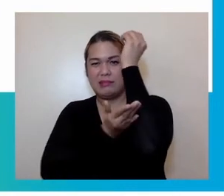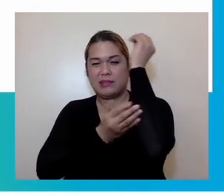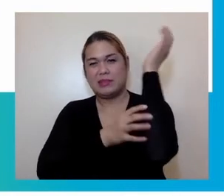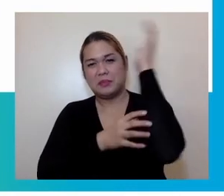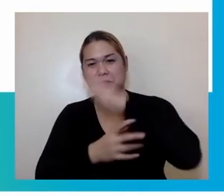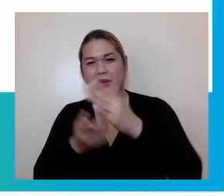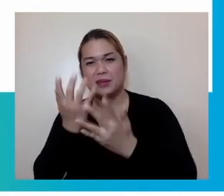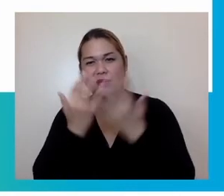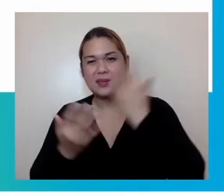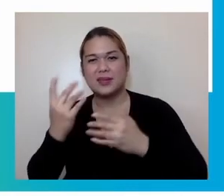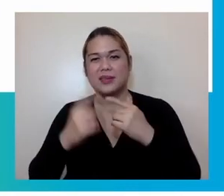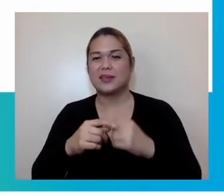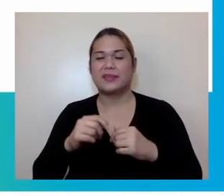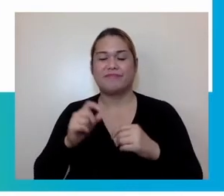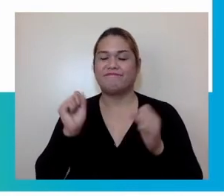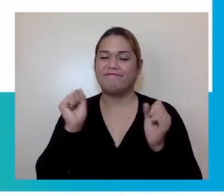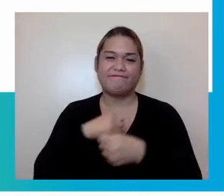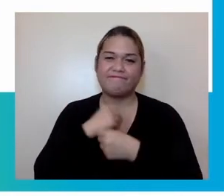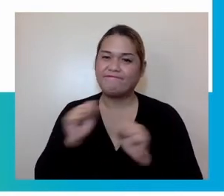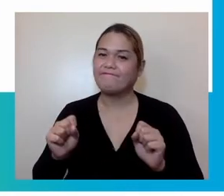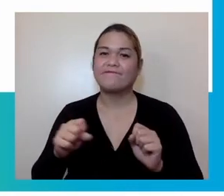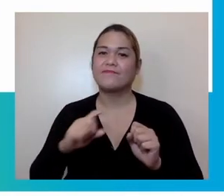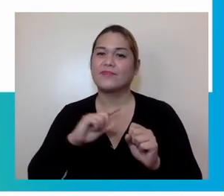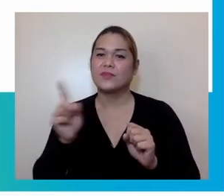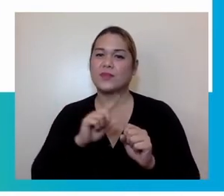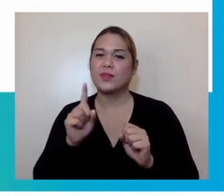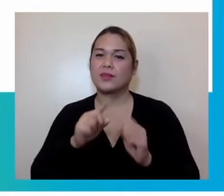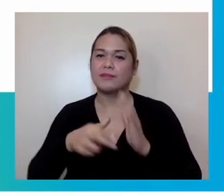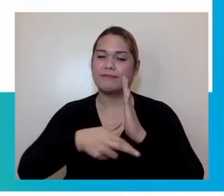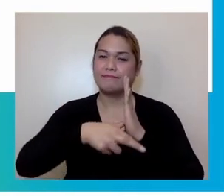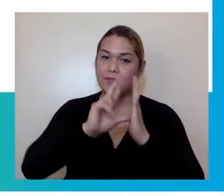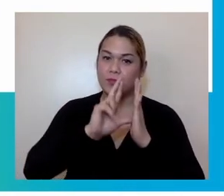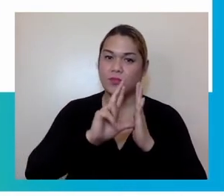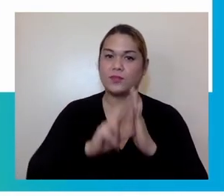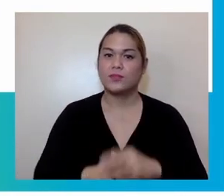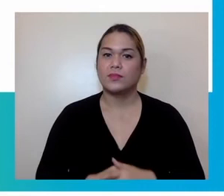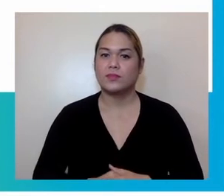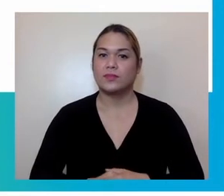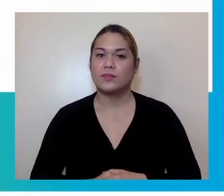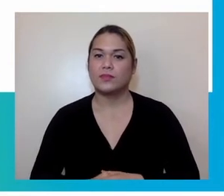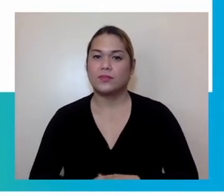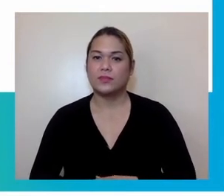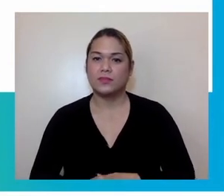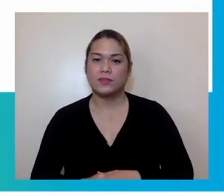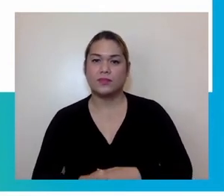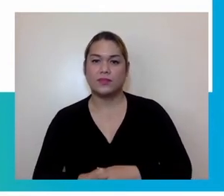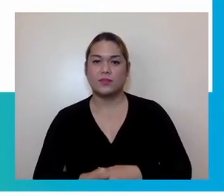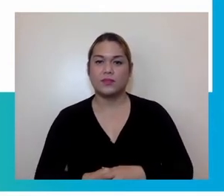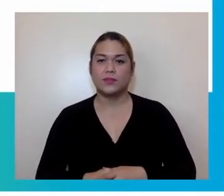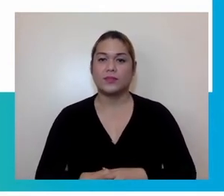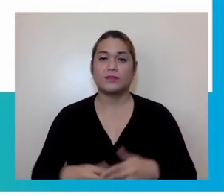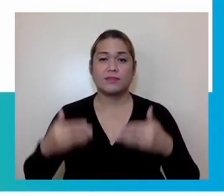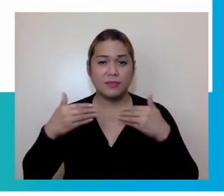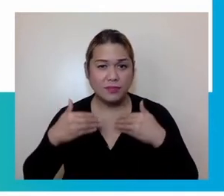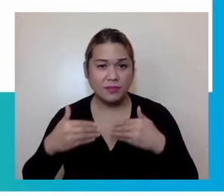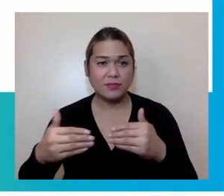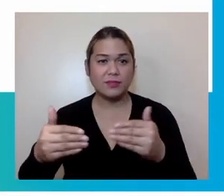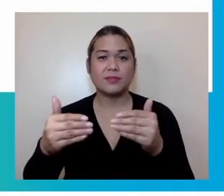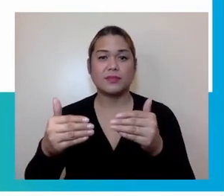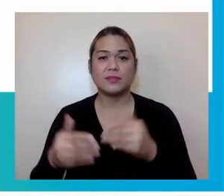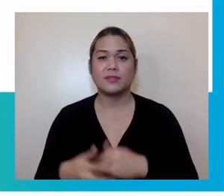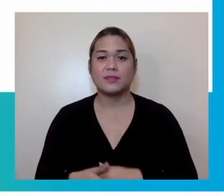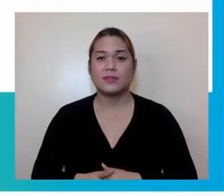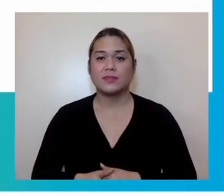and the unsustainable practices will lead to long-term decline in carbon storage in forests and soil. Thus, thermal